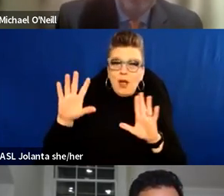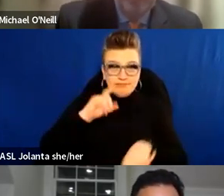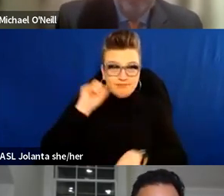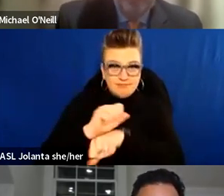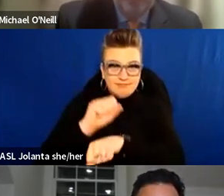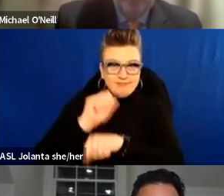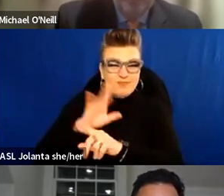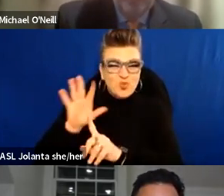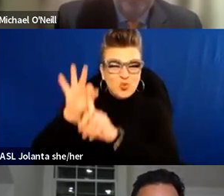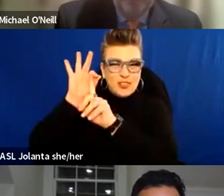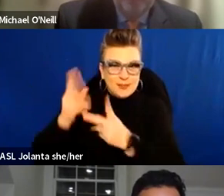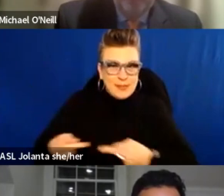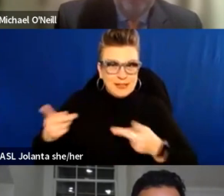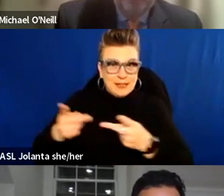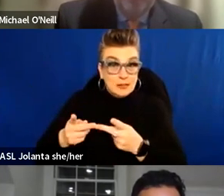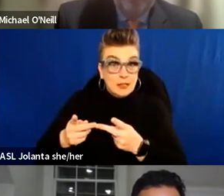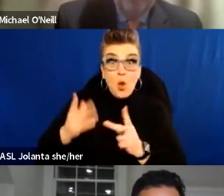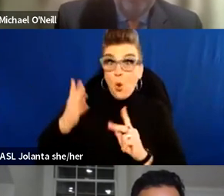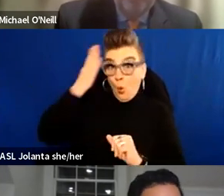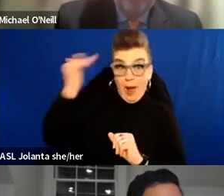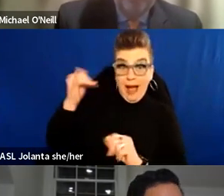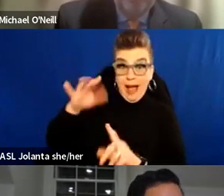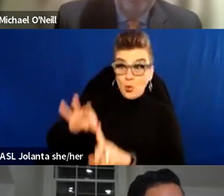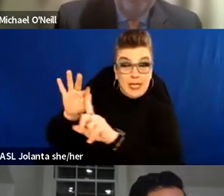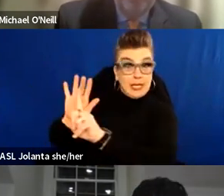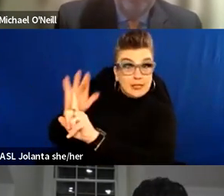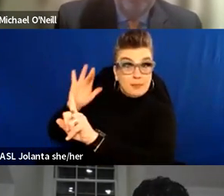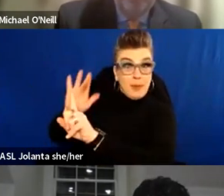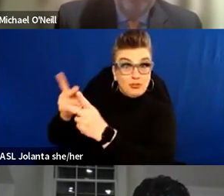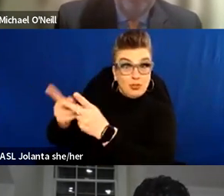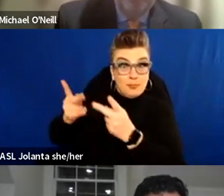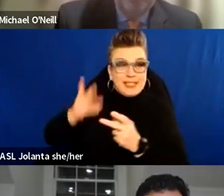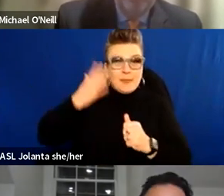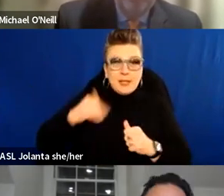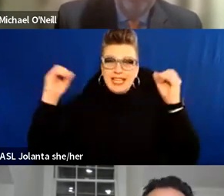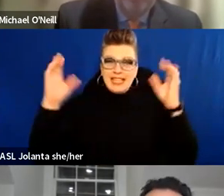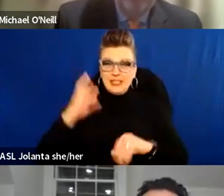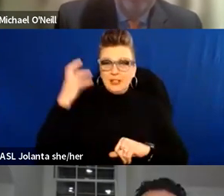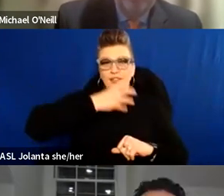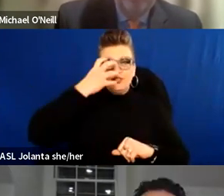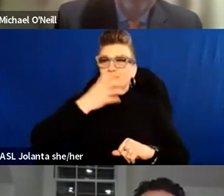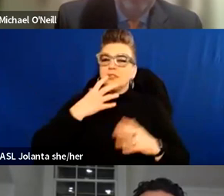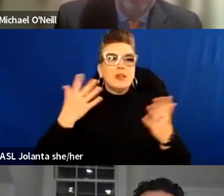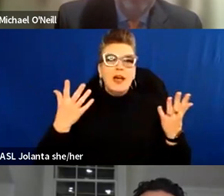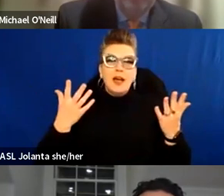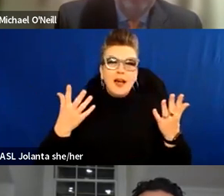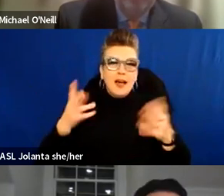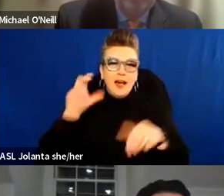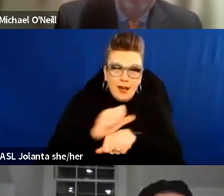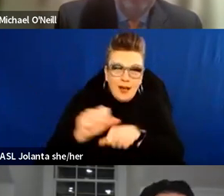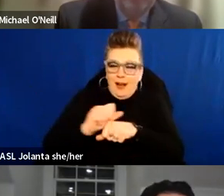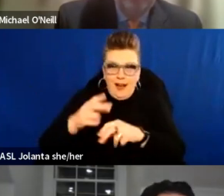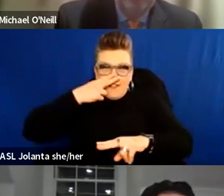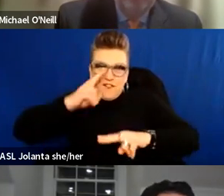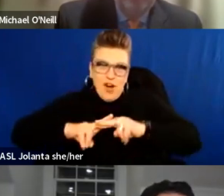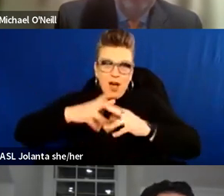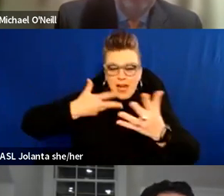special place and and it's that because teachers work incredibly hard the lessons are dynamic they are engaging they